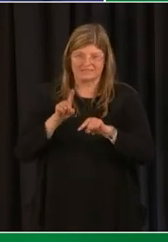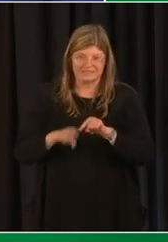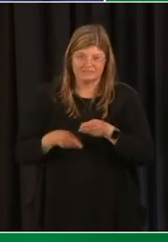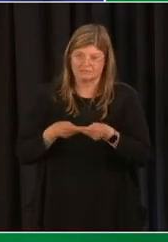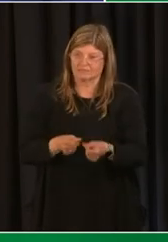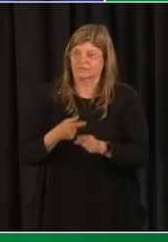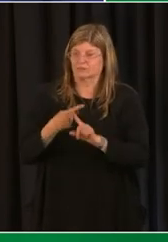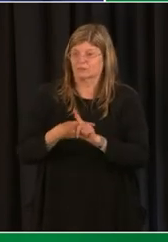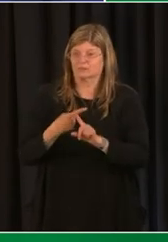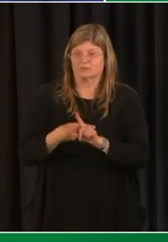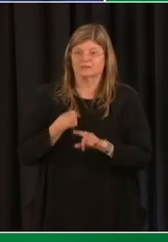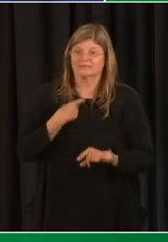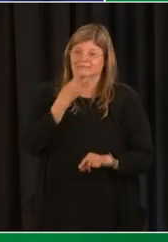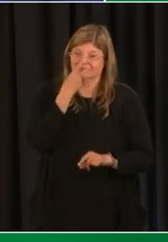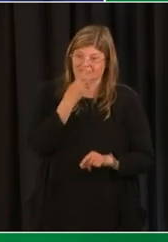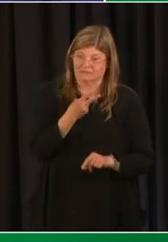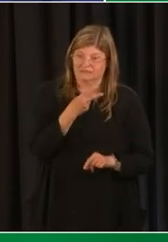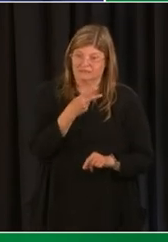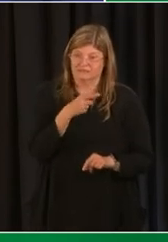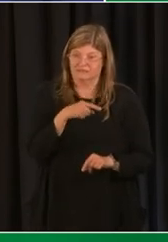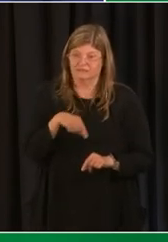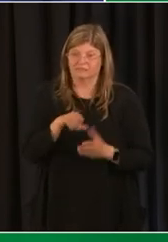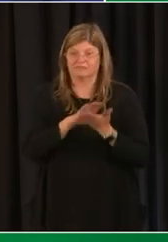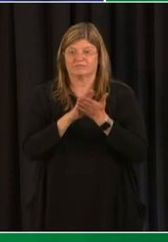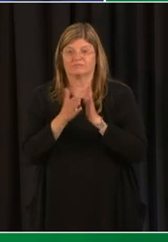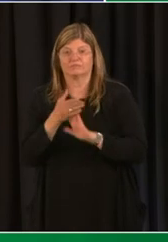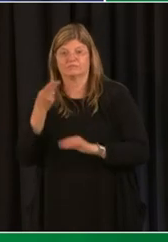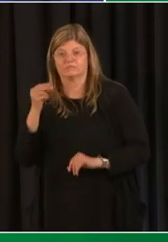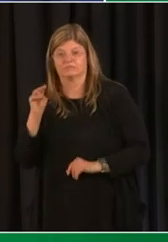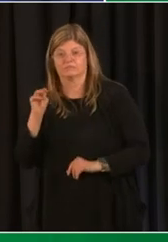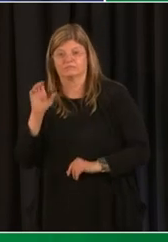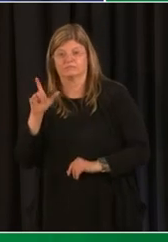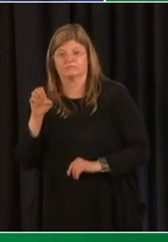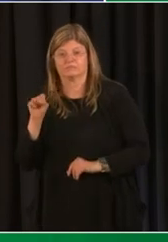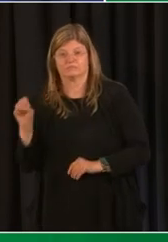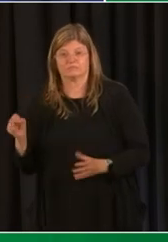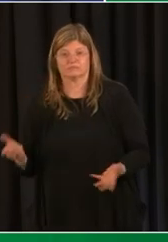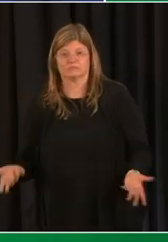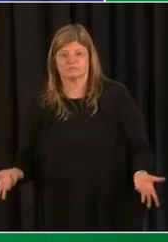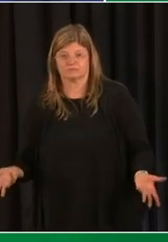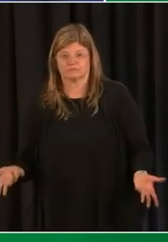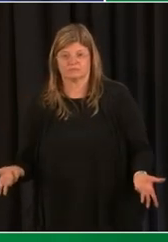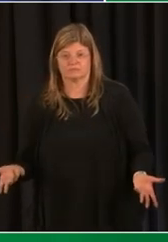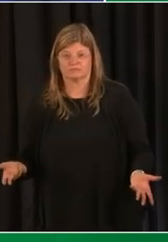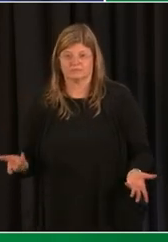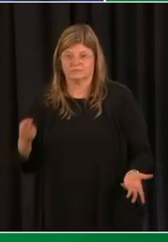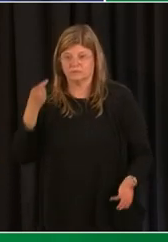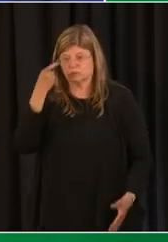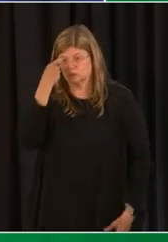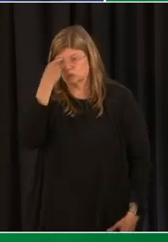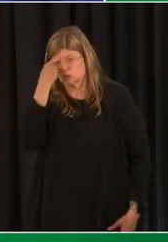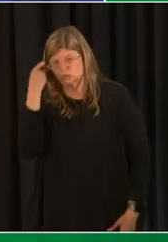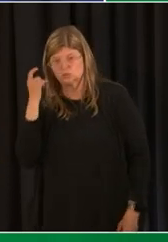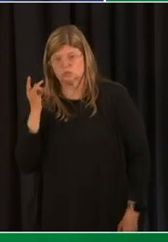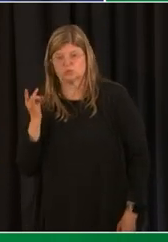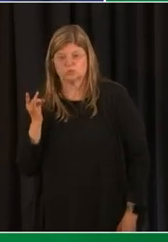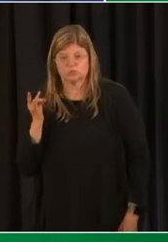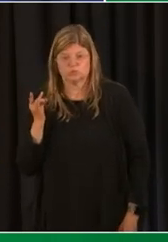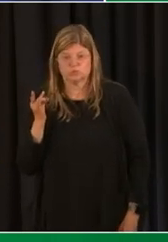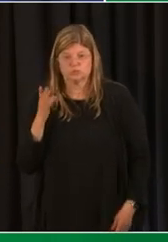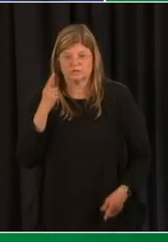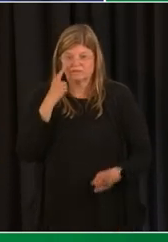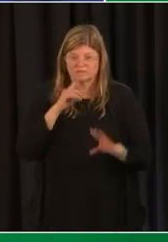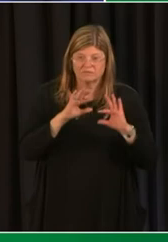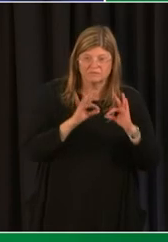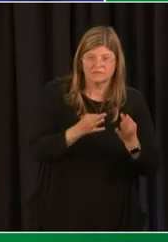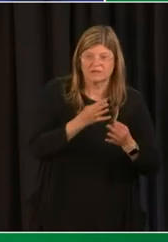pay rent, we see them at the front door of the homeless system, where they often, that upheaval is traumatic. It's traumatic for families, it's